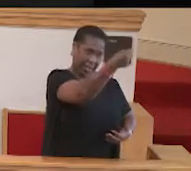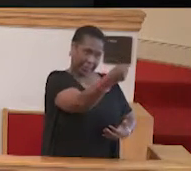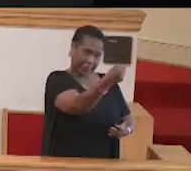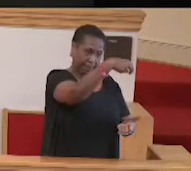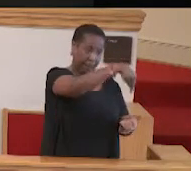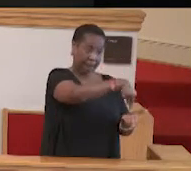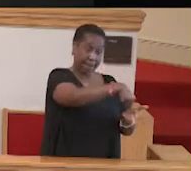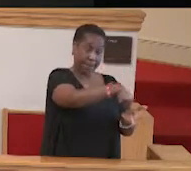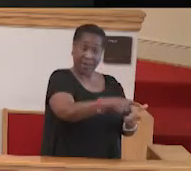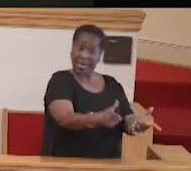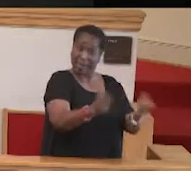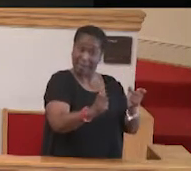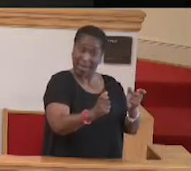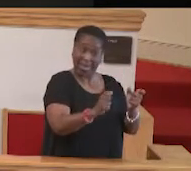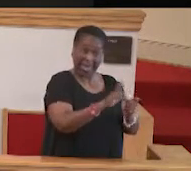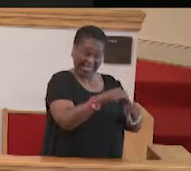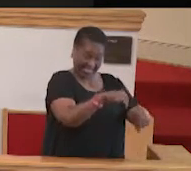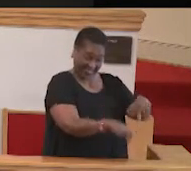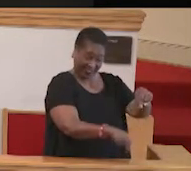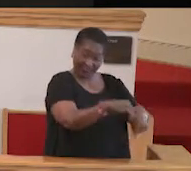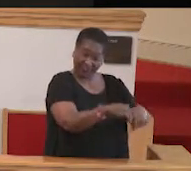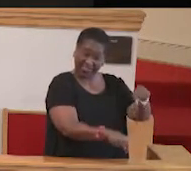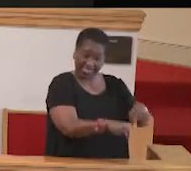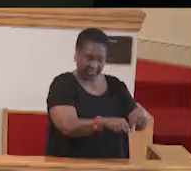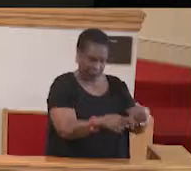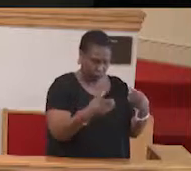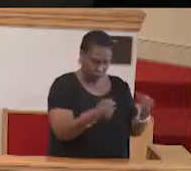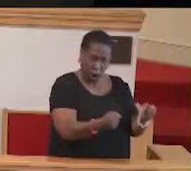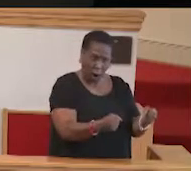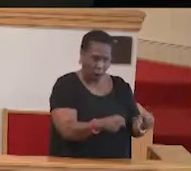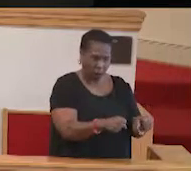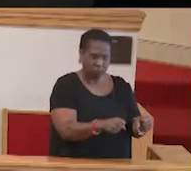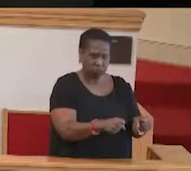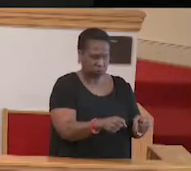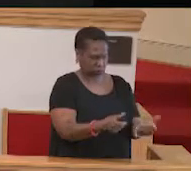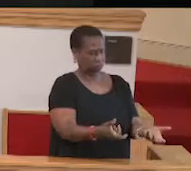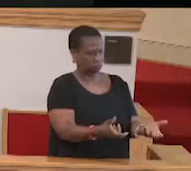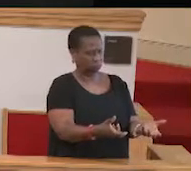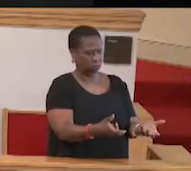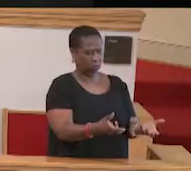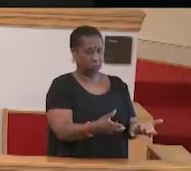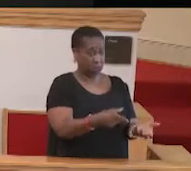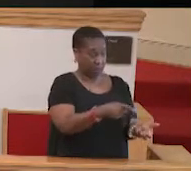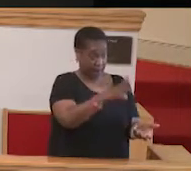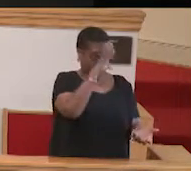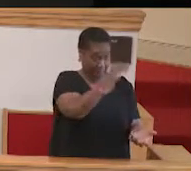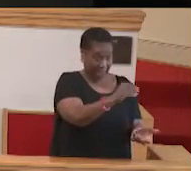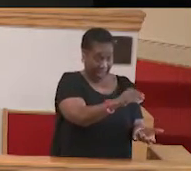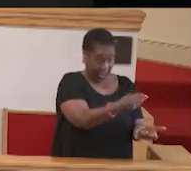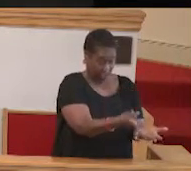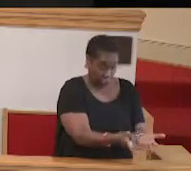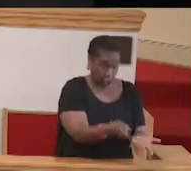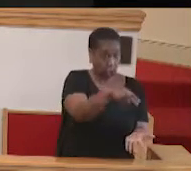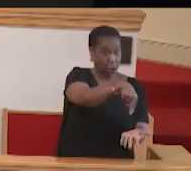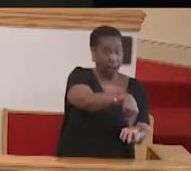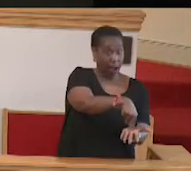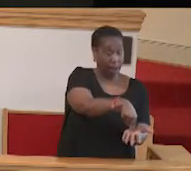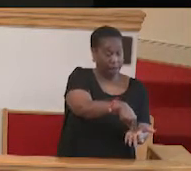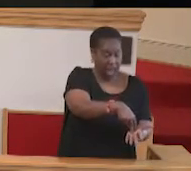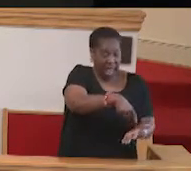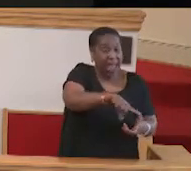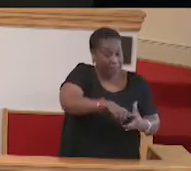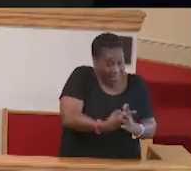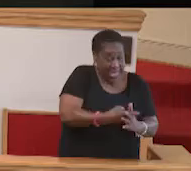And immediately his feet and ankles were made strong. Jumping up, he stood and began to